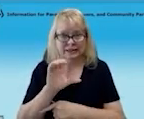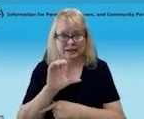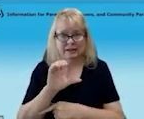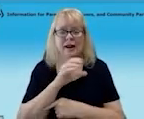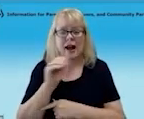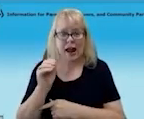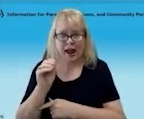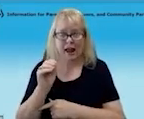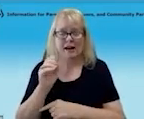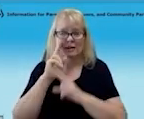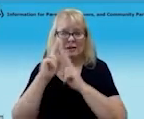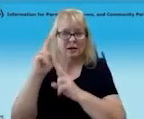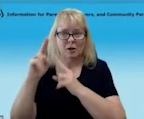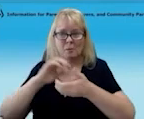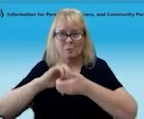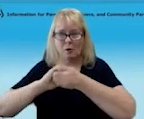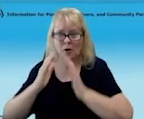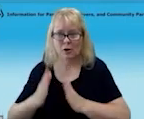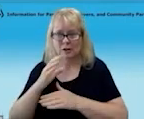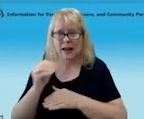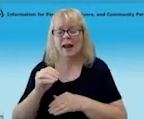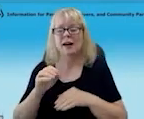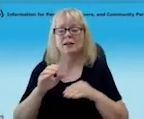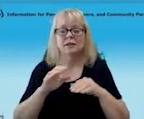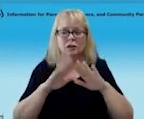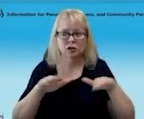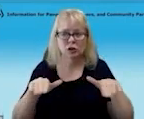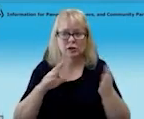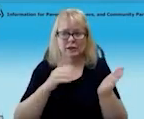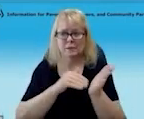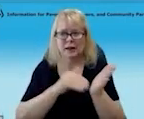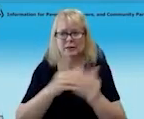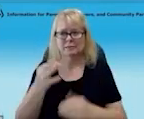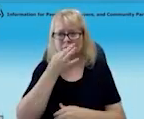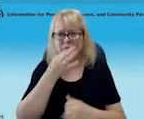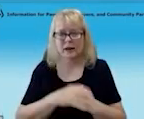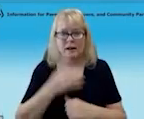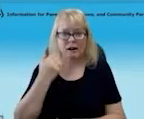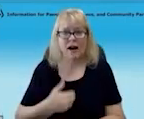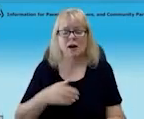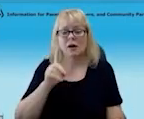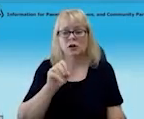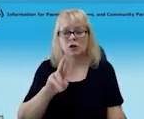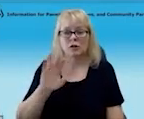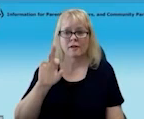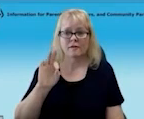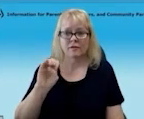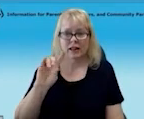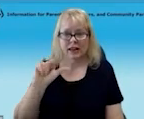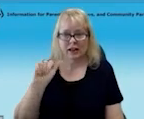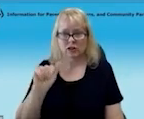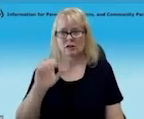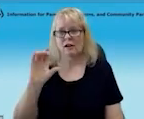from across the Department of Health and Human Services, including our co-host, the Centers for Disease Control and Prevention,